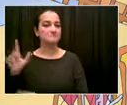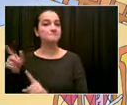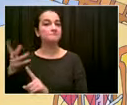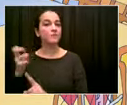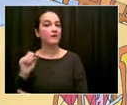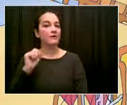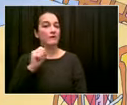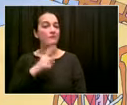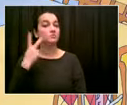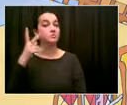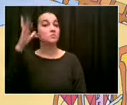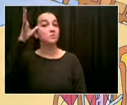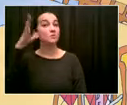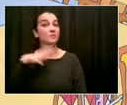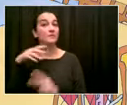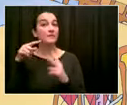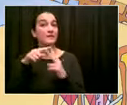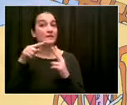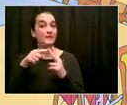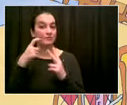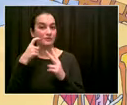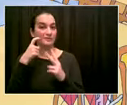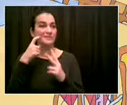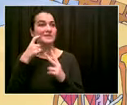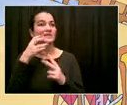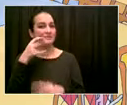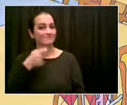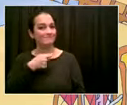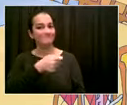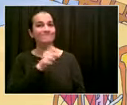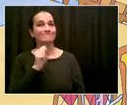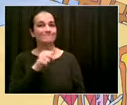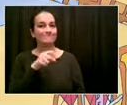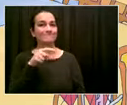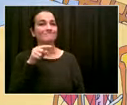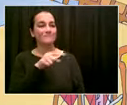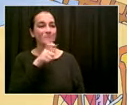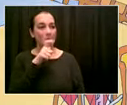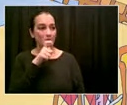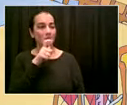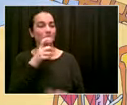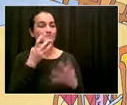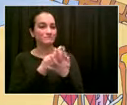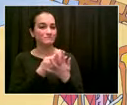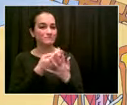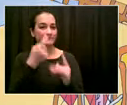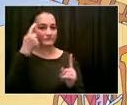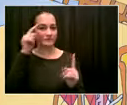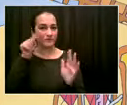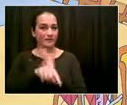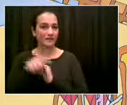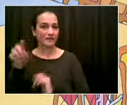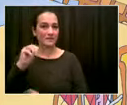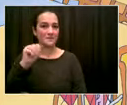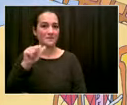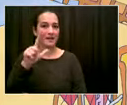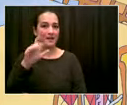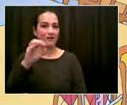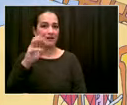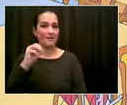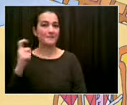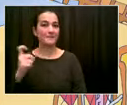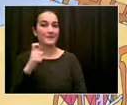Do you or the NYPD have anything to say to Muhammad Aziz and the family of Khalil Islam after the DA found that the NYPD was